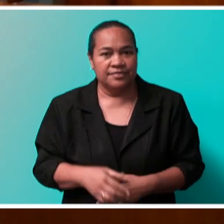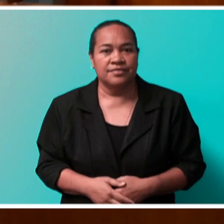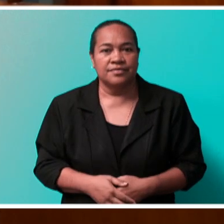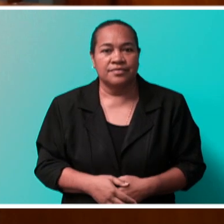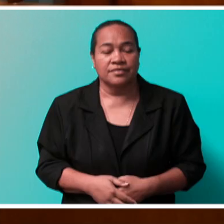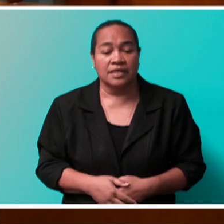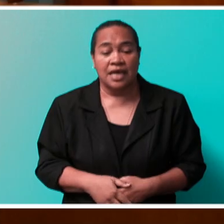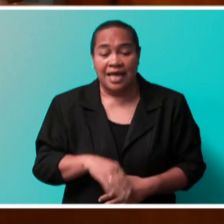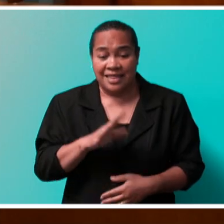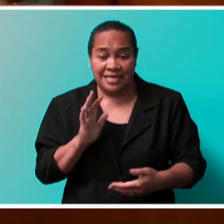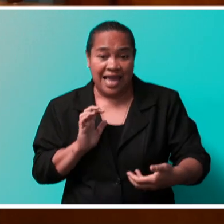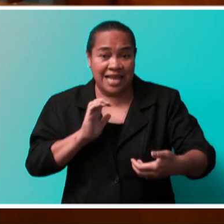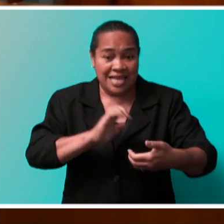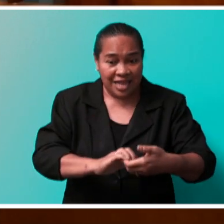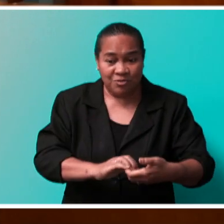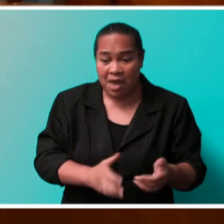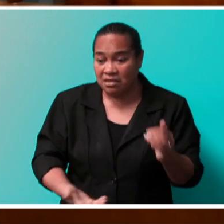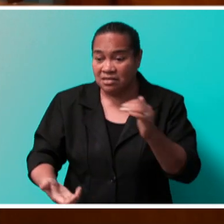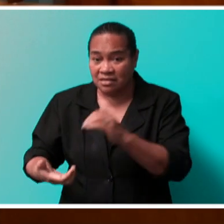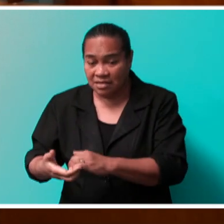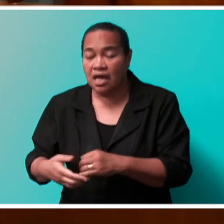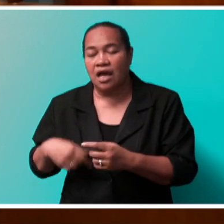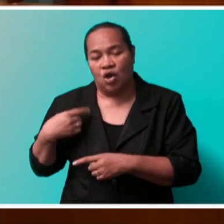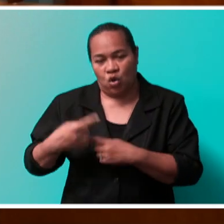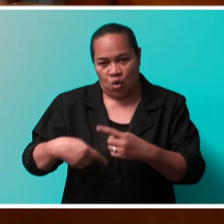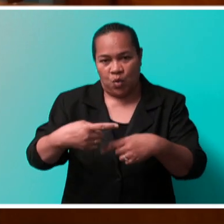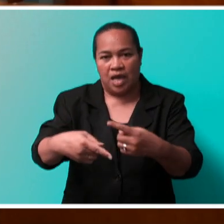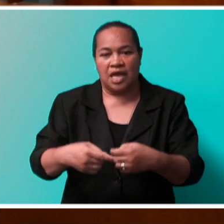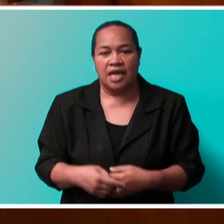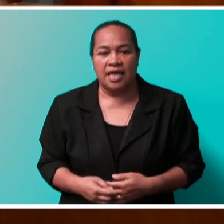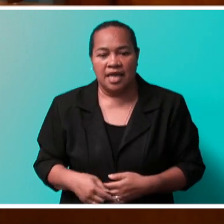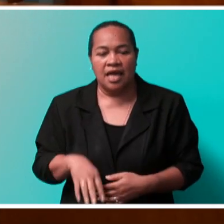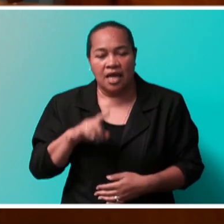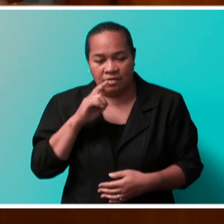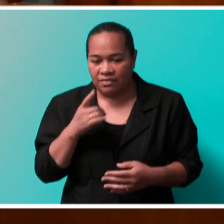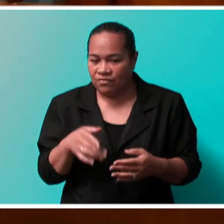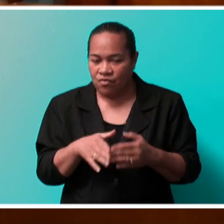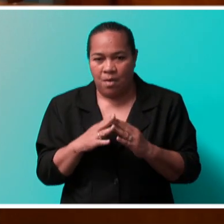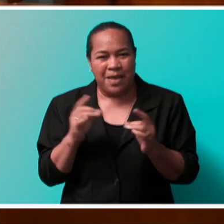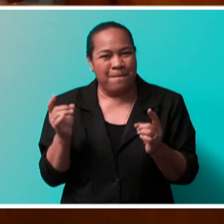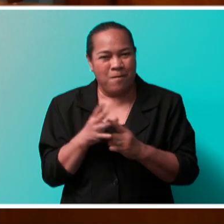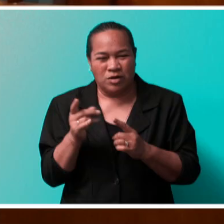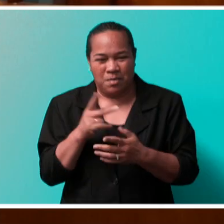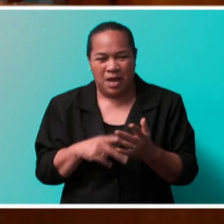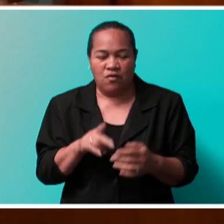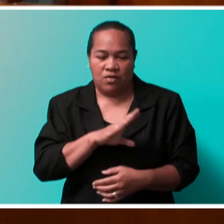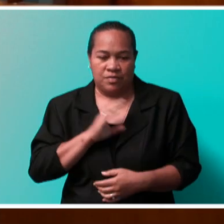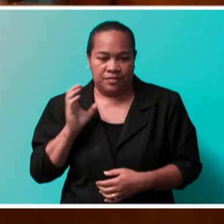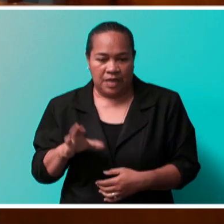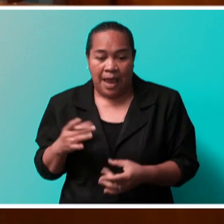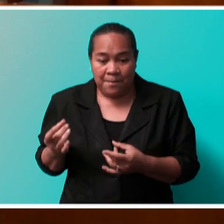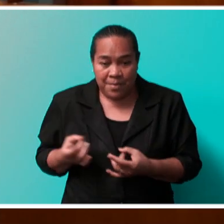These engagements are ongoing and form an important part of the Commission's preparatory